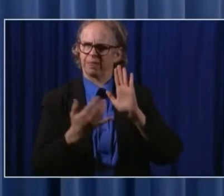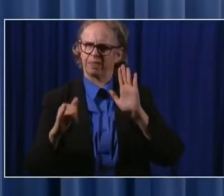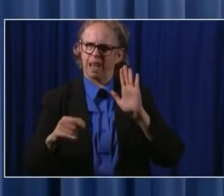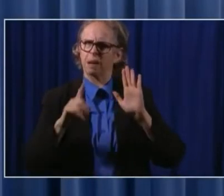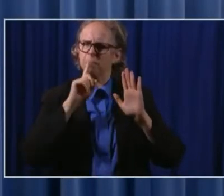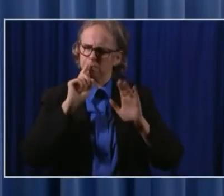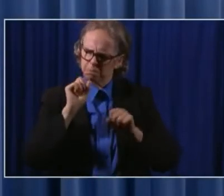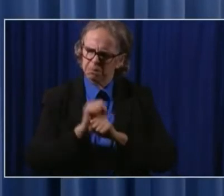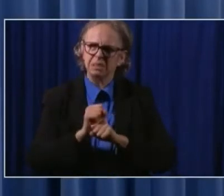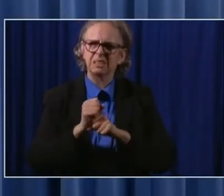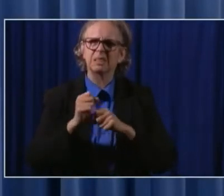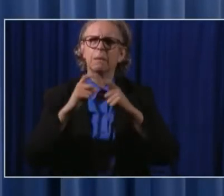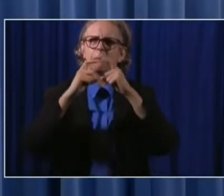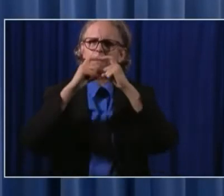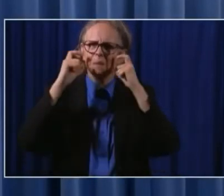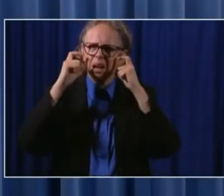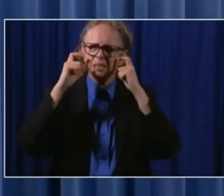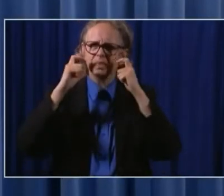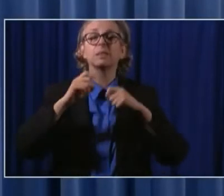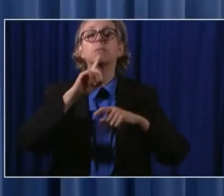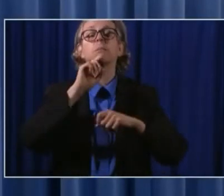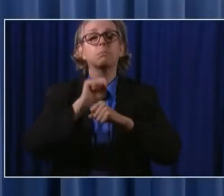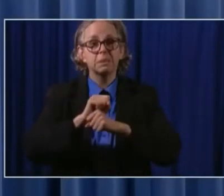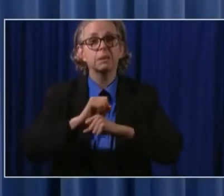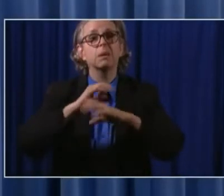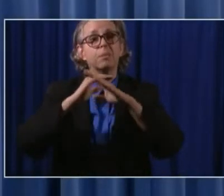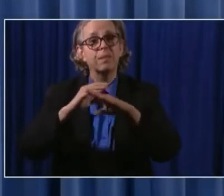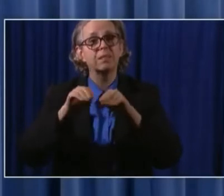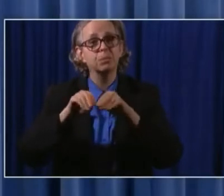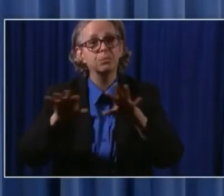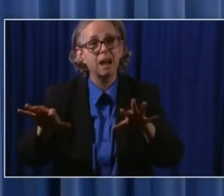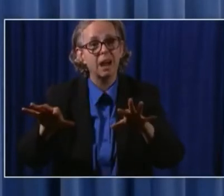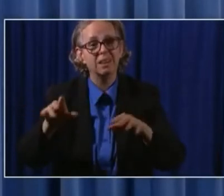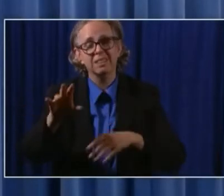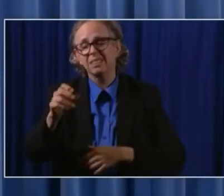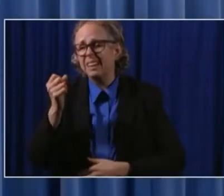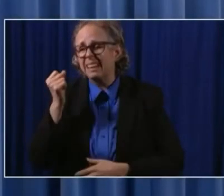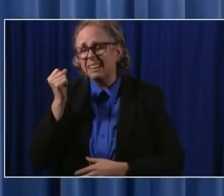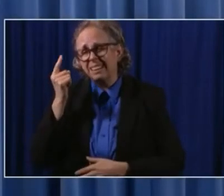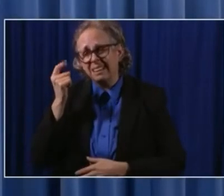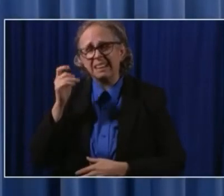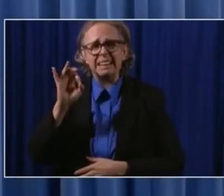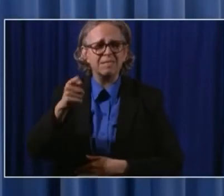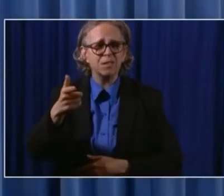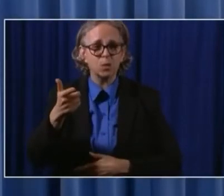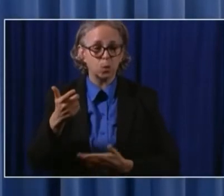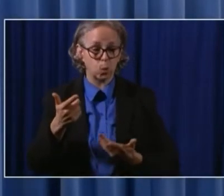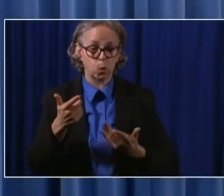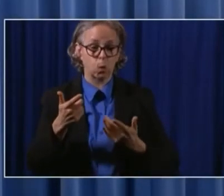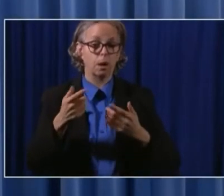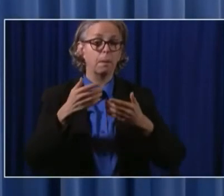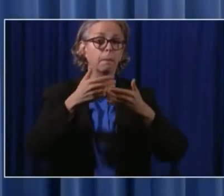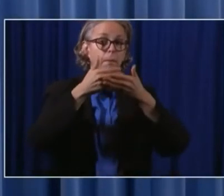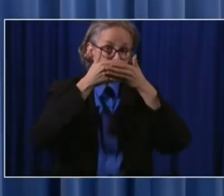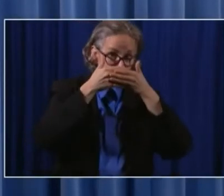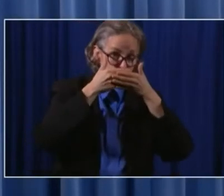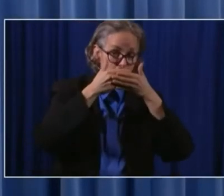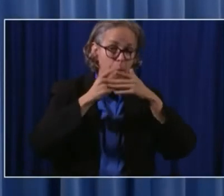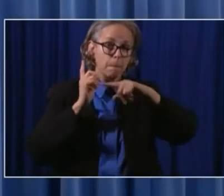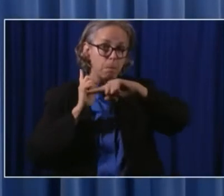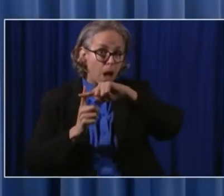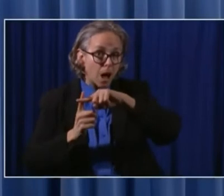are used with the social distancing, the two layers Dr. Acton used to talk about, the Swiss cheese. A couple of those layers on there makes a huge,